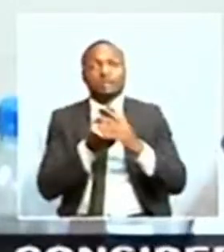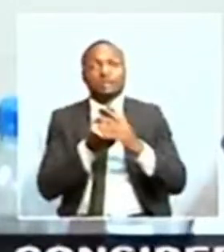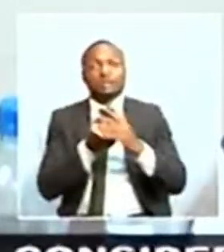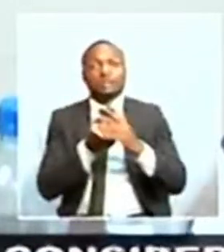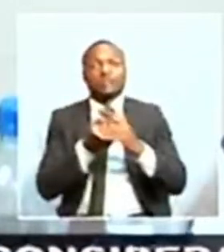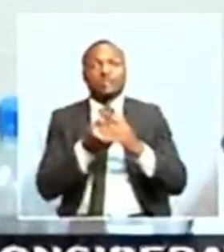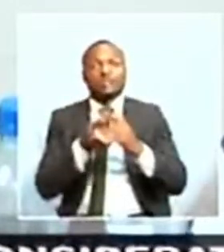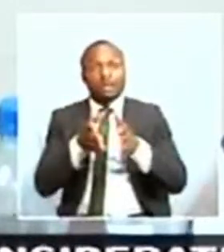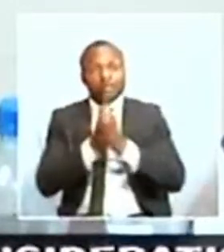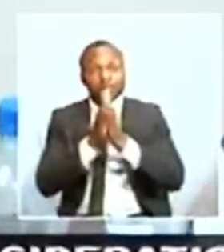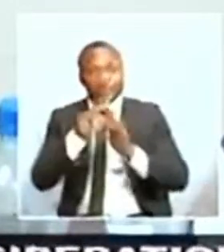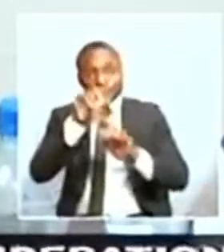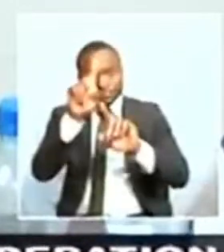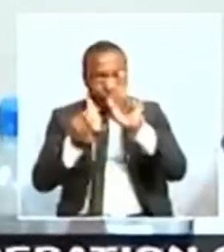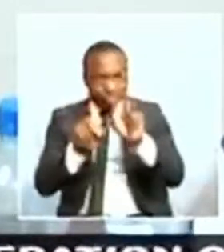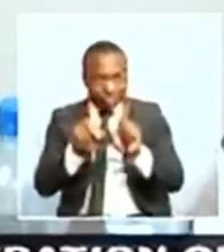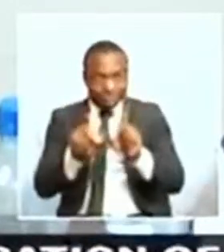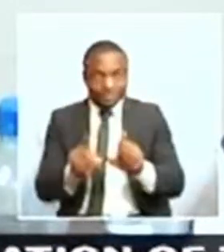clarification.